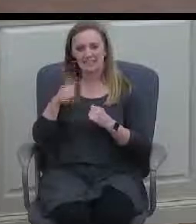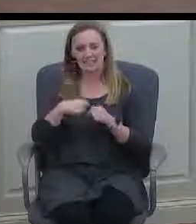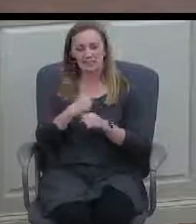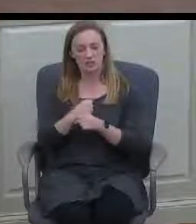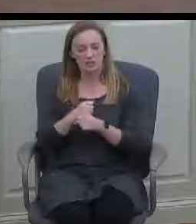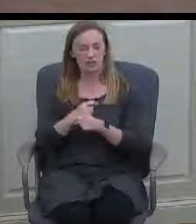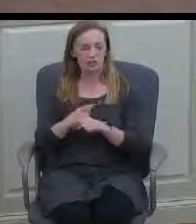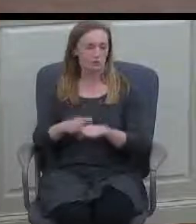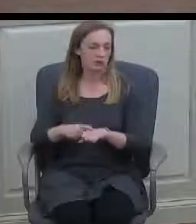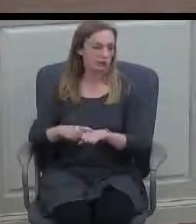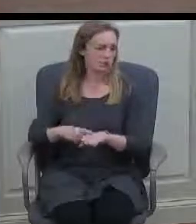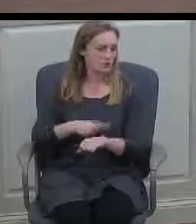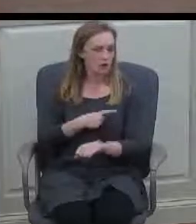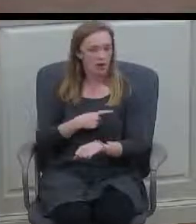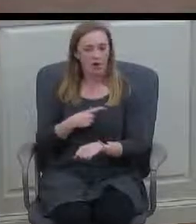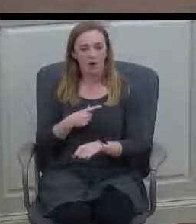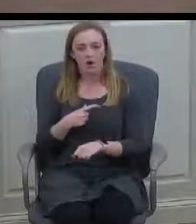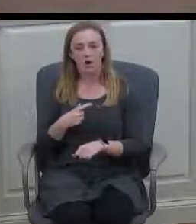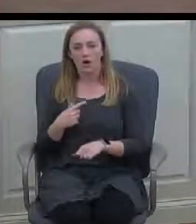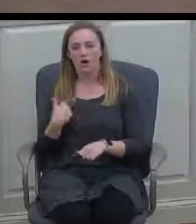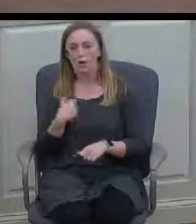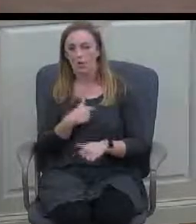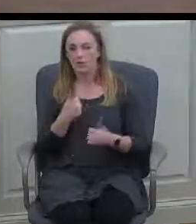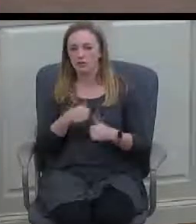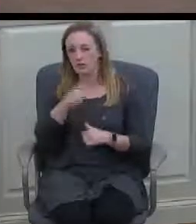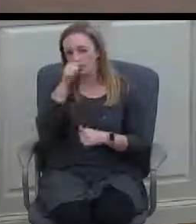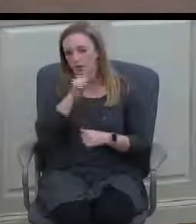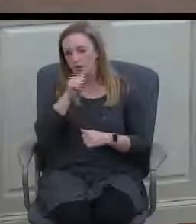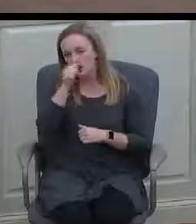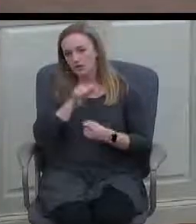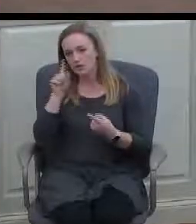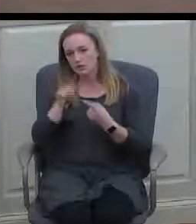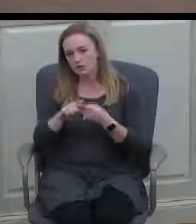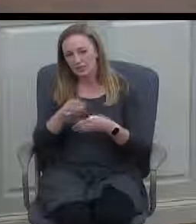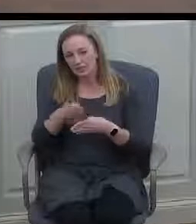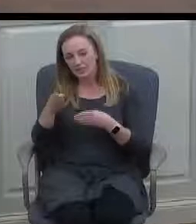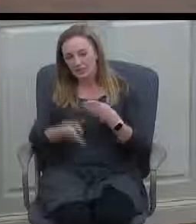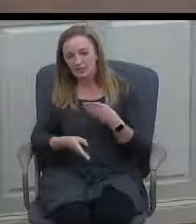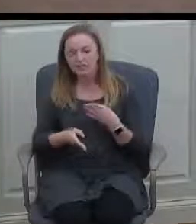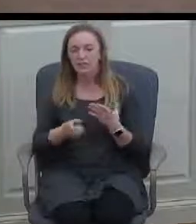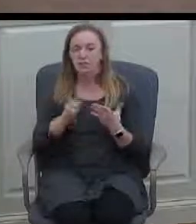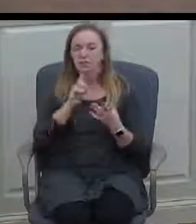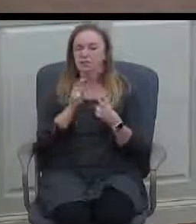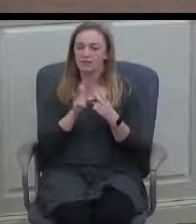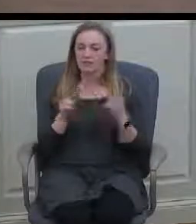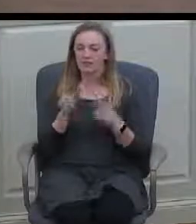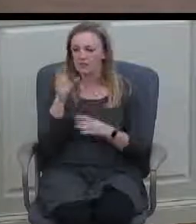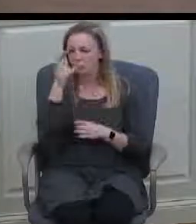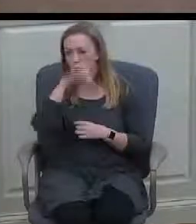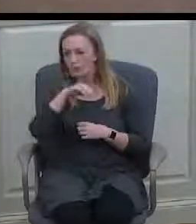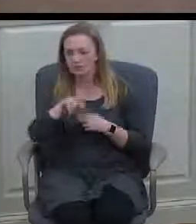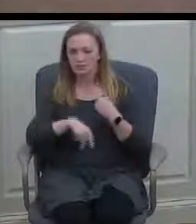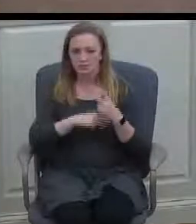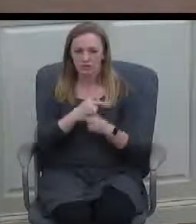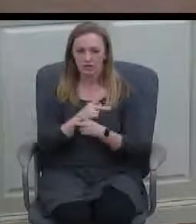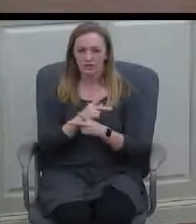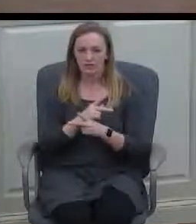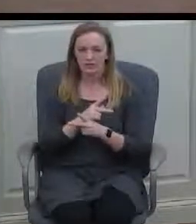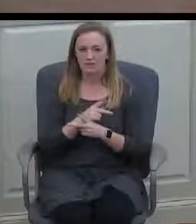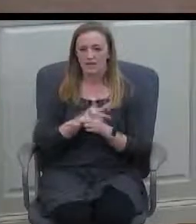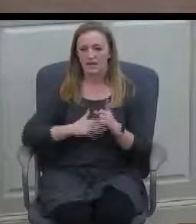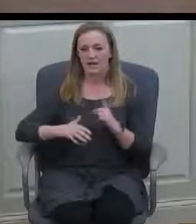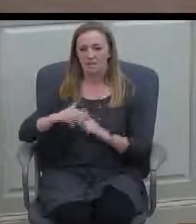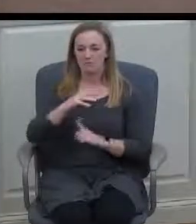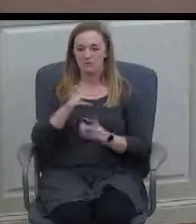this has been too long, like we're just trying to make it to the end, kind of. It was a very strange kind of atmosphere talking